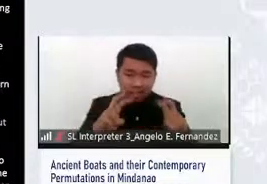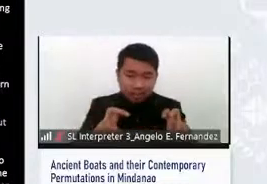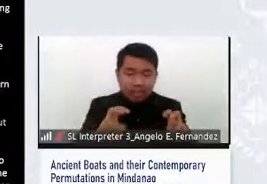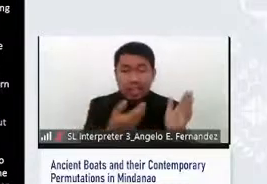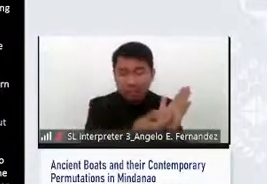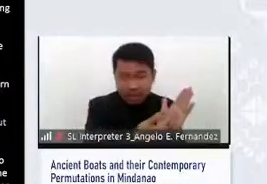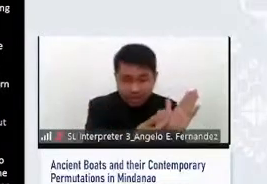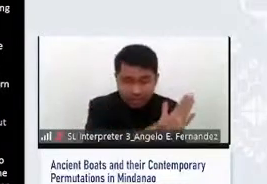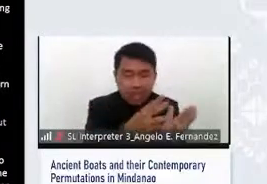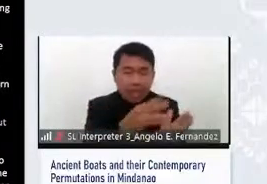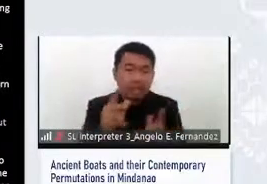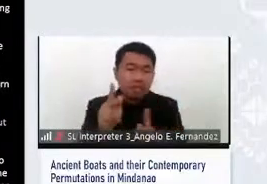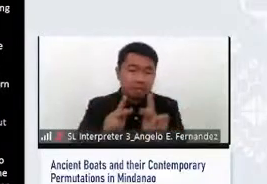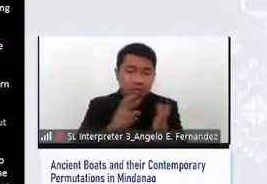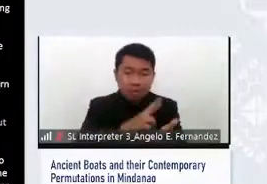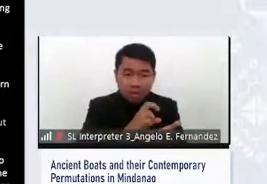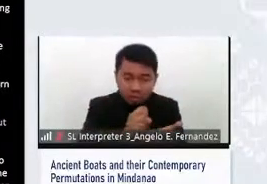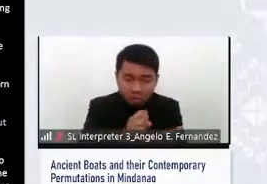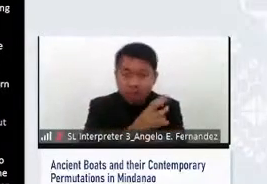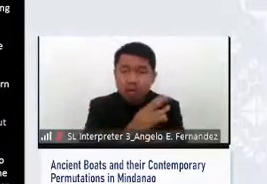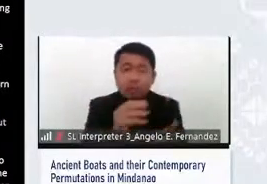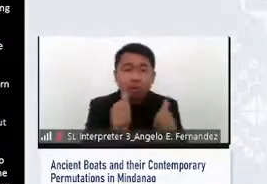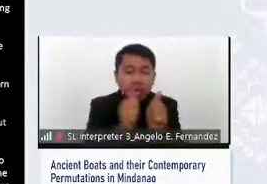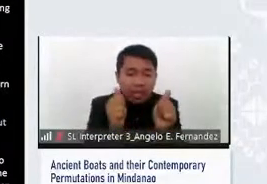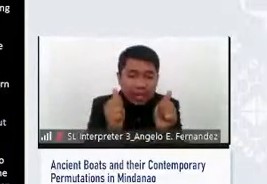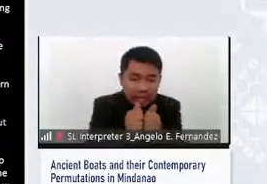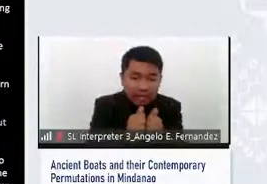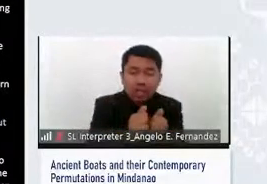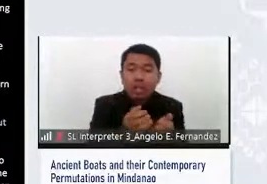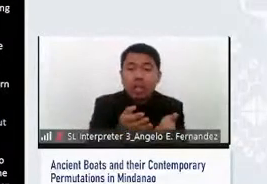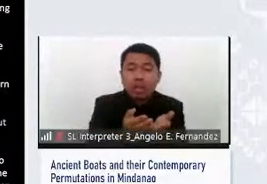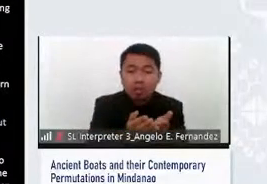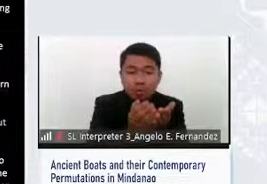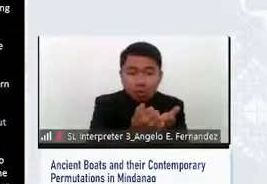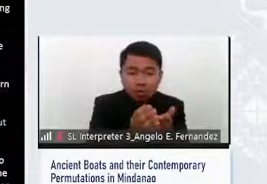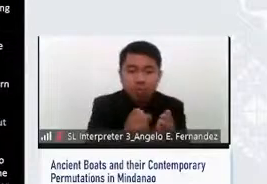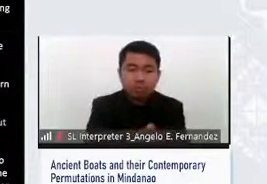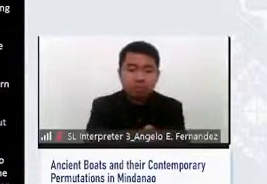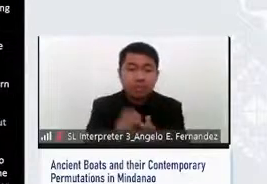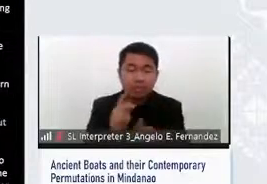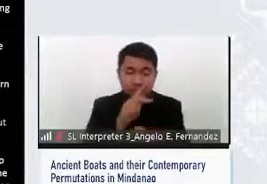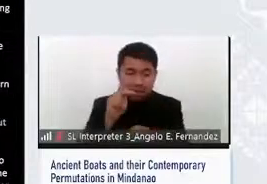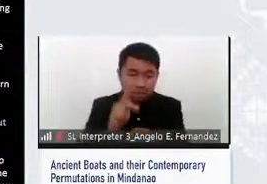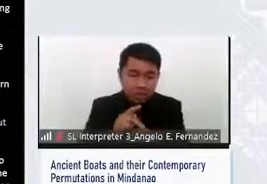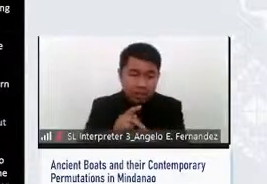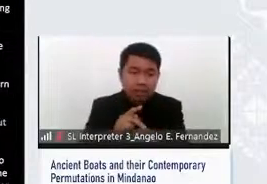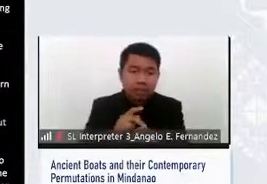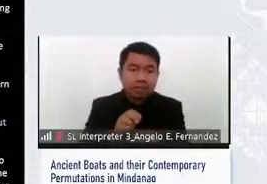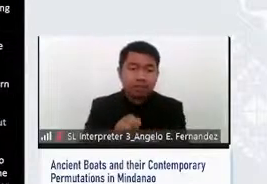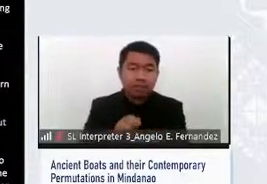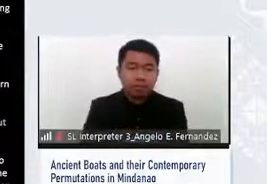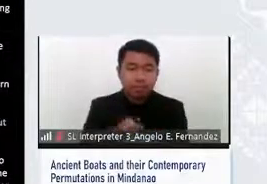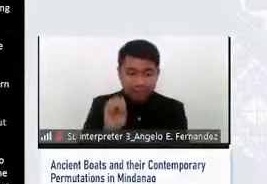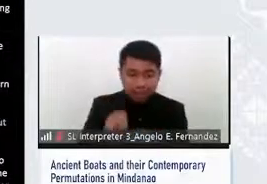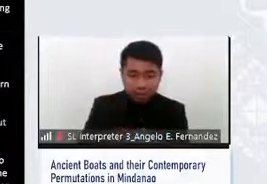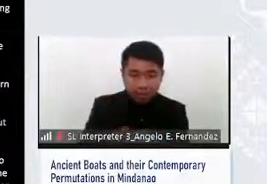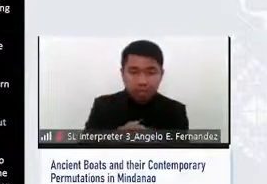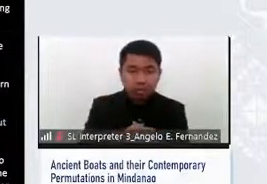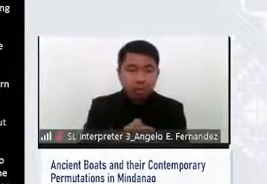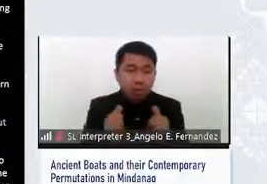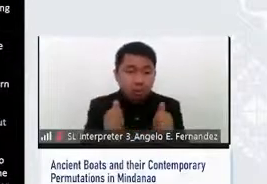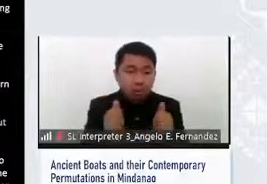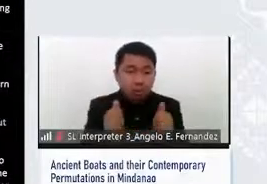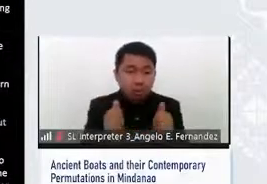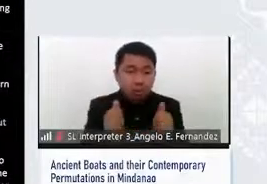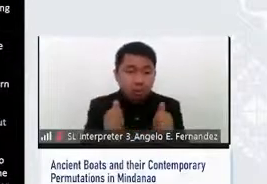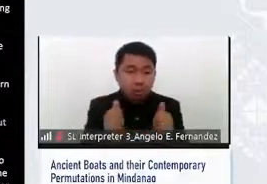in use boats in Mindanao, southern Philippines. This includes the Butuan boats, which is dated from the 8th to 10th century CE,